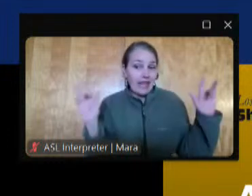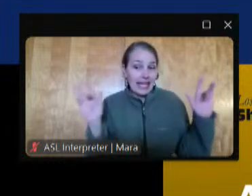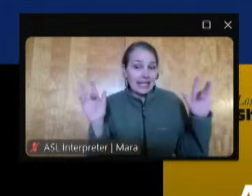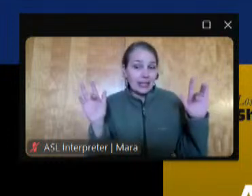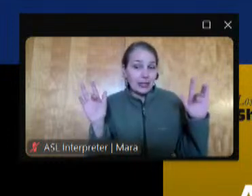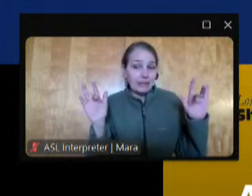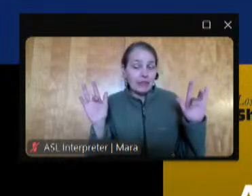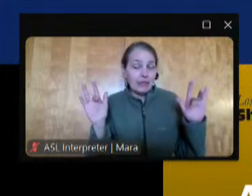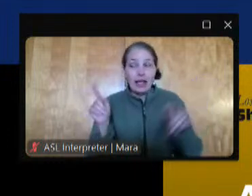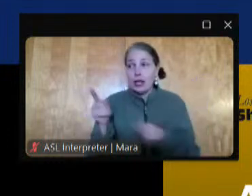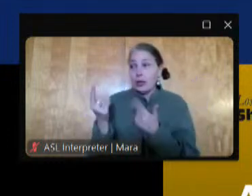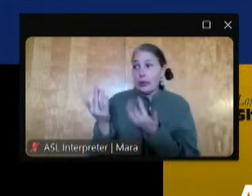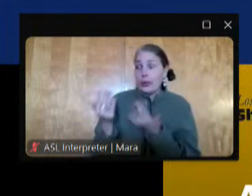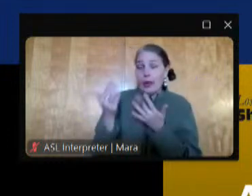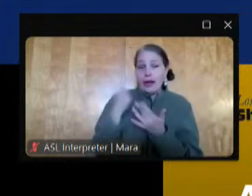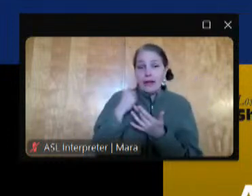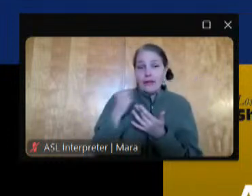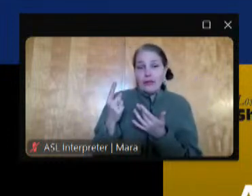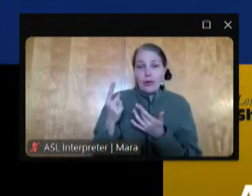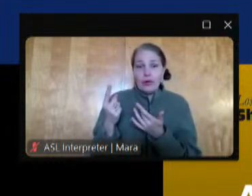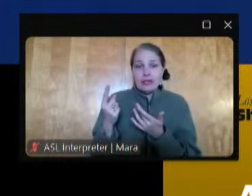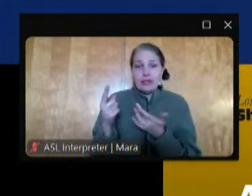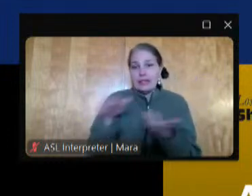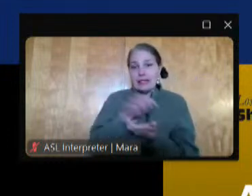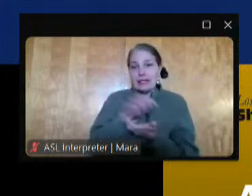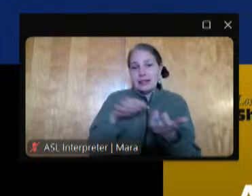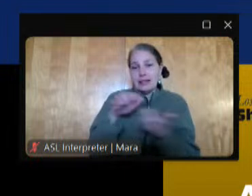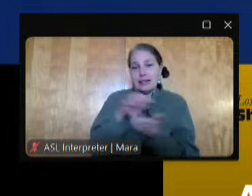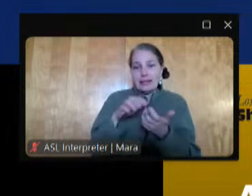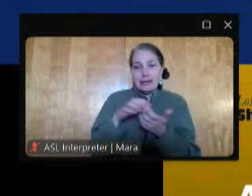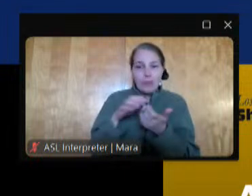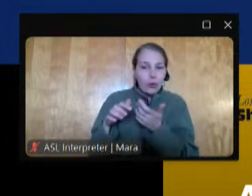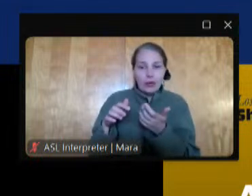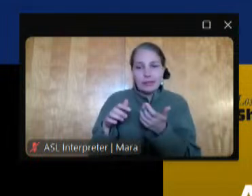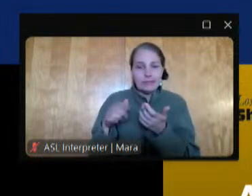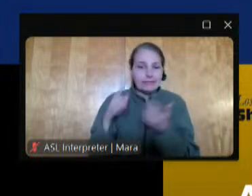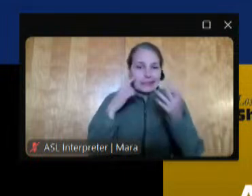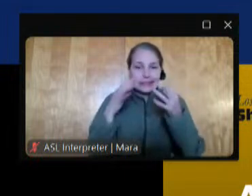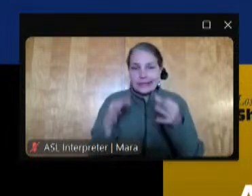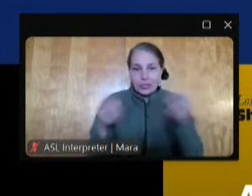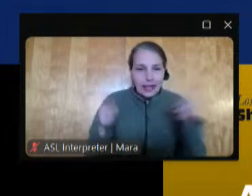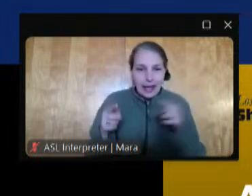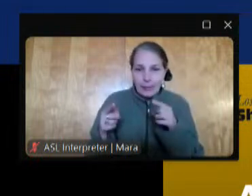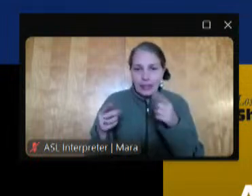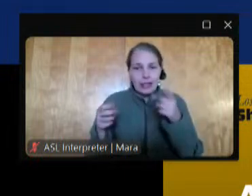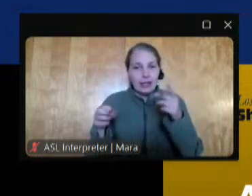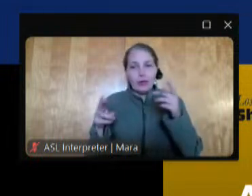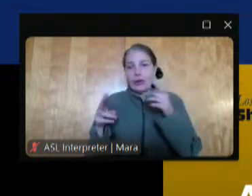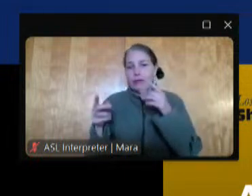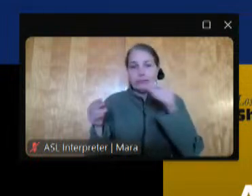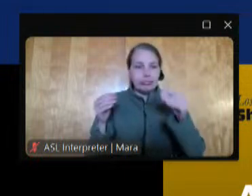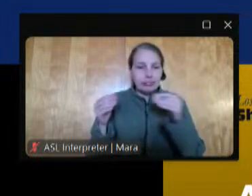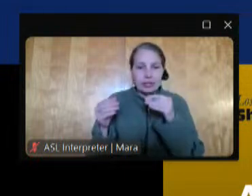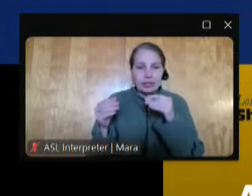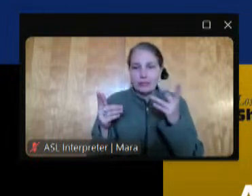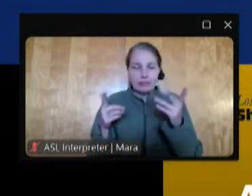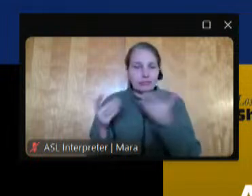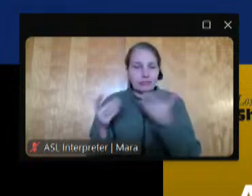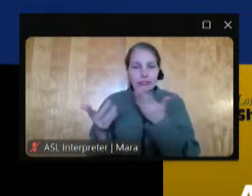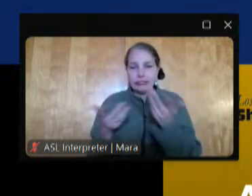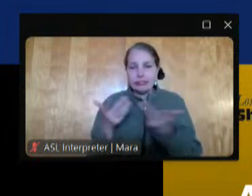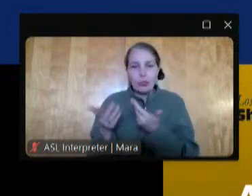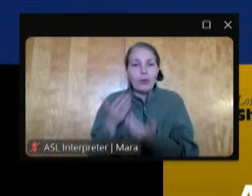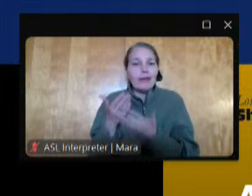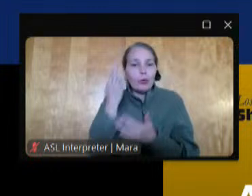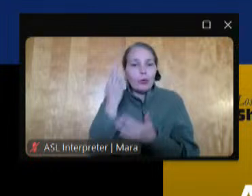you're waiting for maybe some smoke mitigation to occur, or you're dealing with your insurance company and you don't feel comfortable moving back in at the moment, email